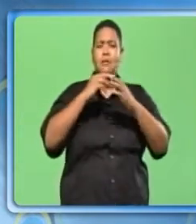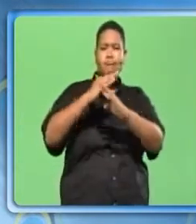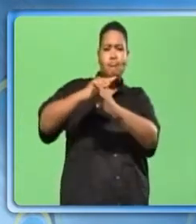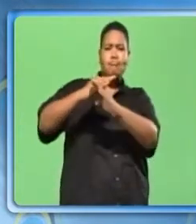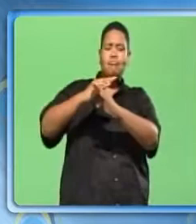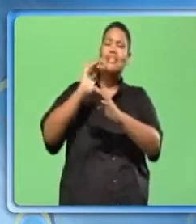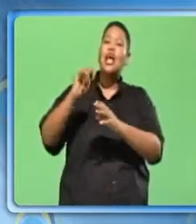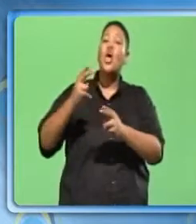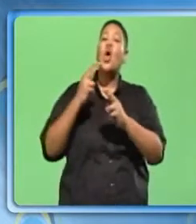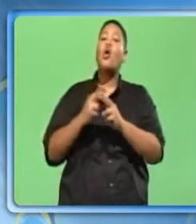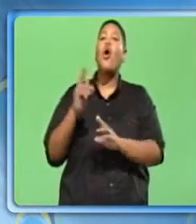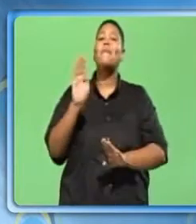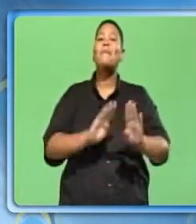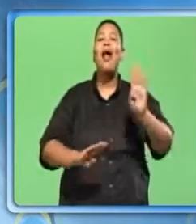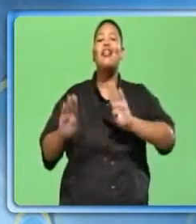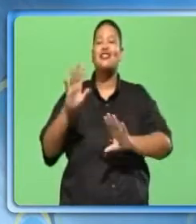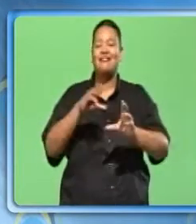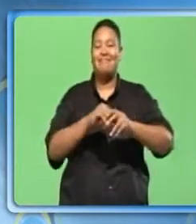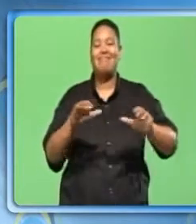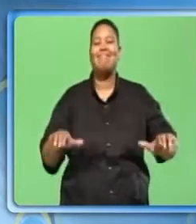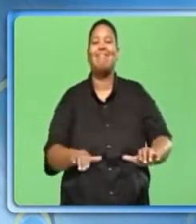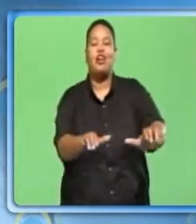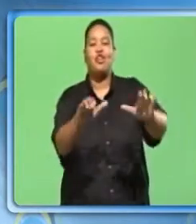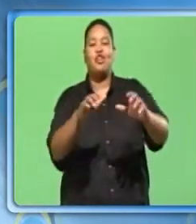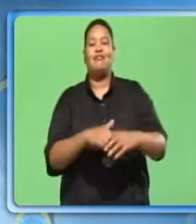that is biology in action.